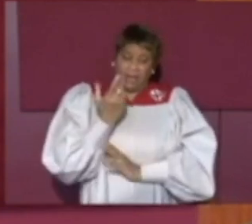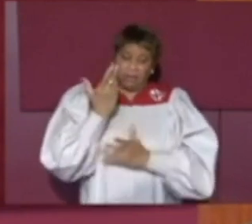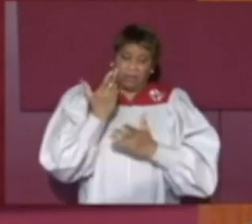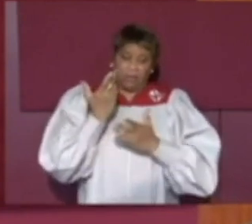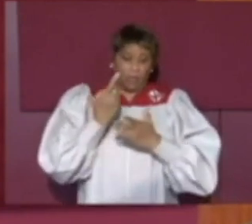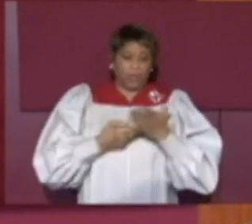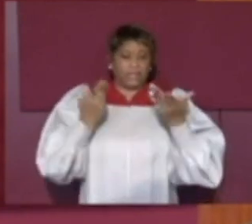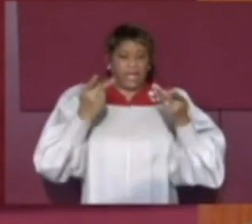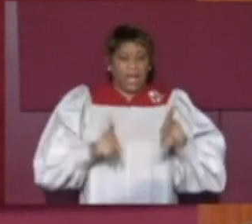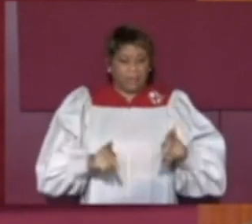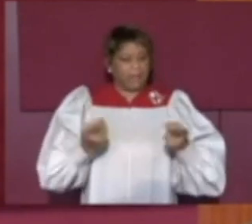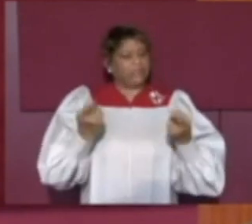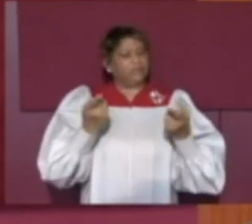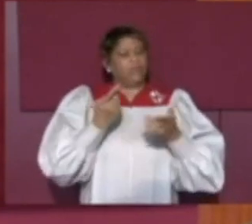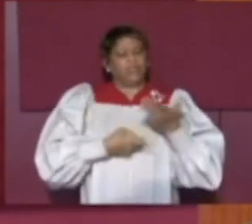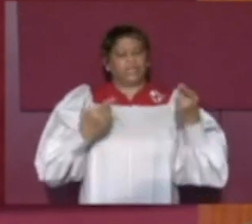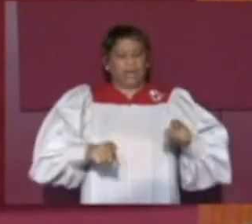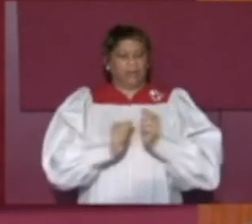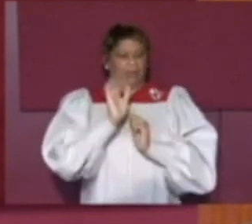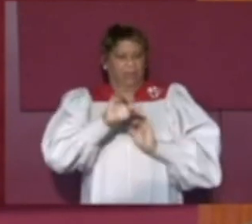is and why they're there.